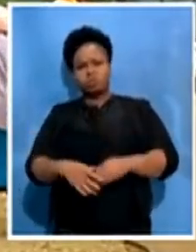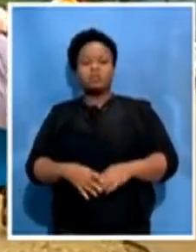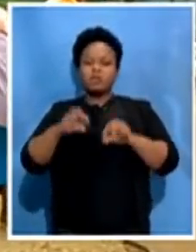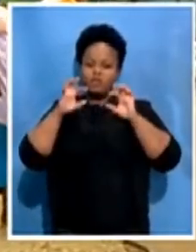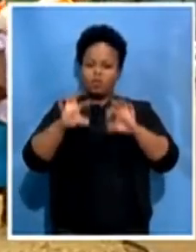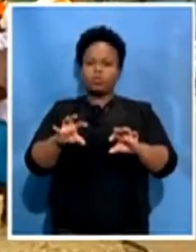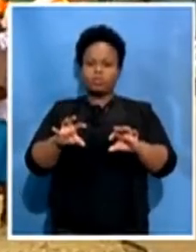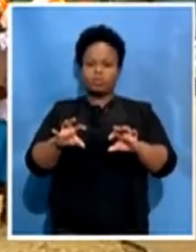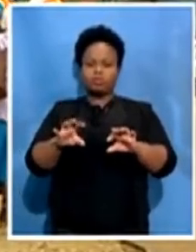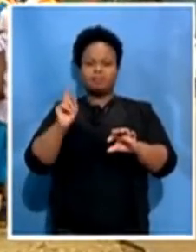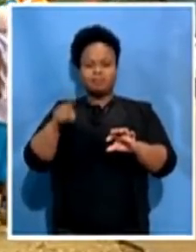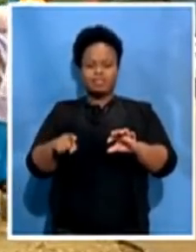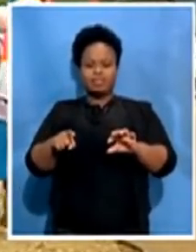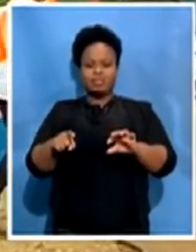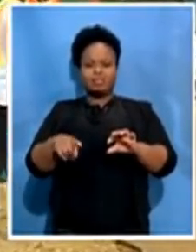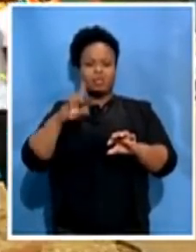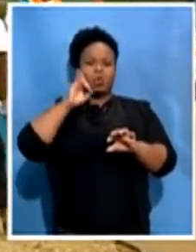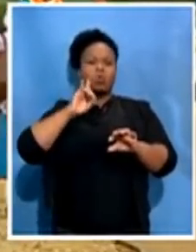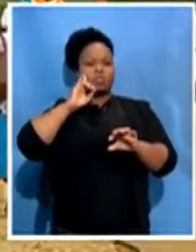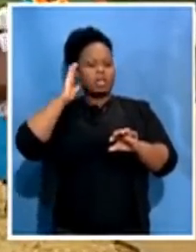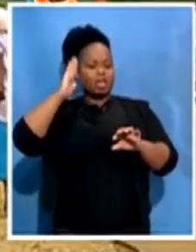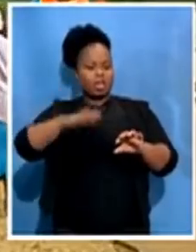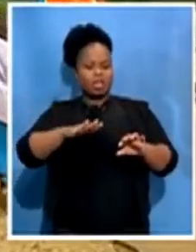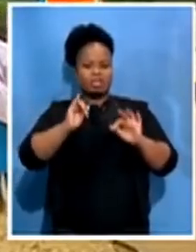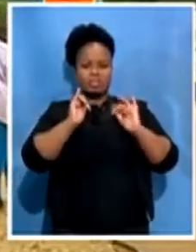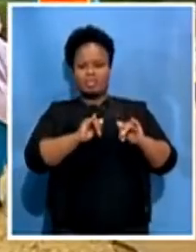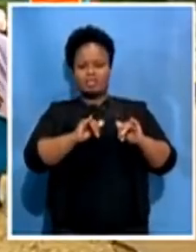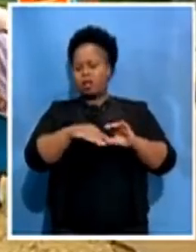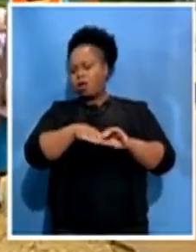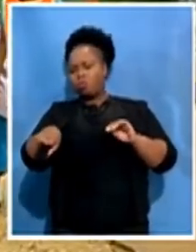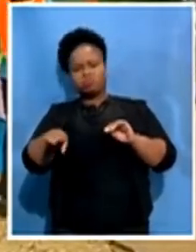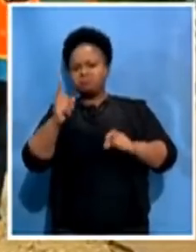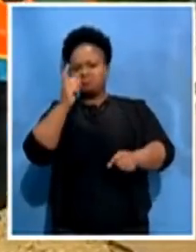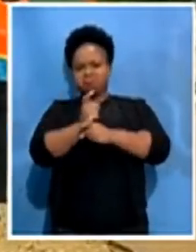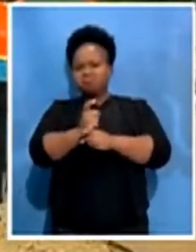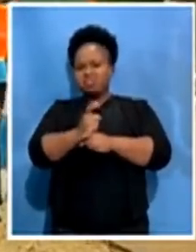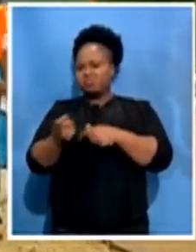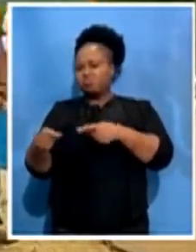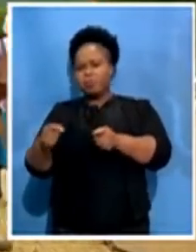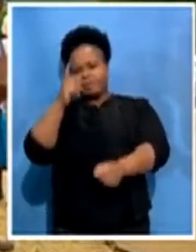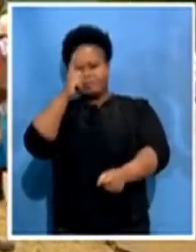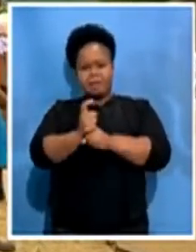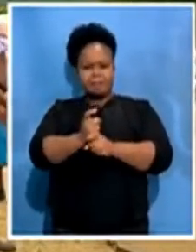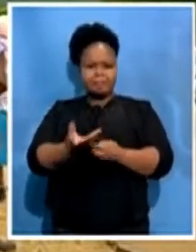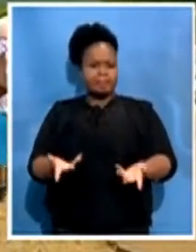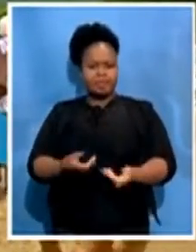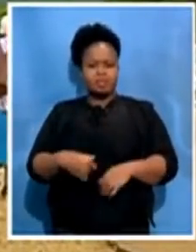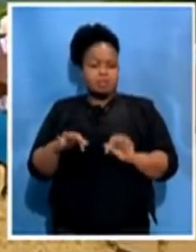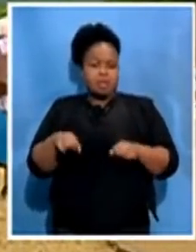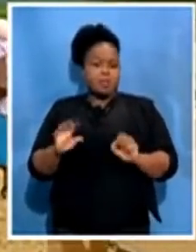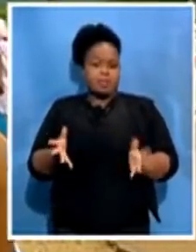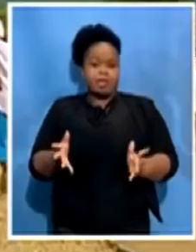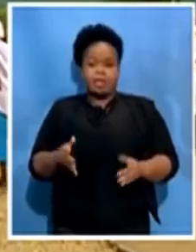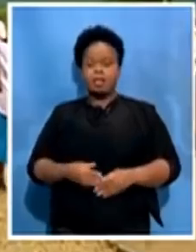hostels and not allowed to move out, even to go shopping or anything. They were only allowed to go in ZZ2 buses to buy